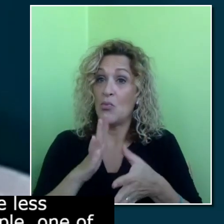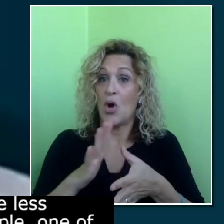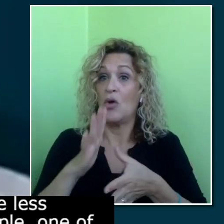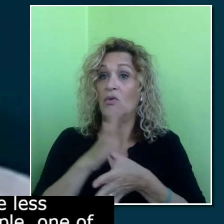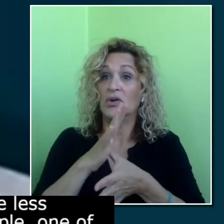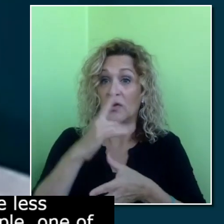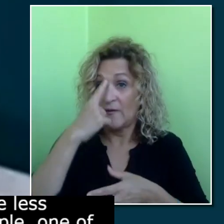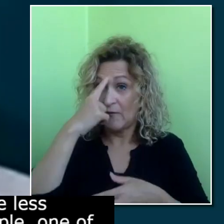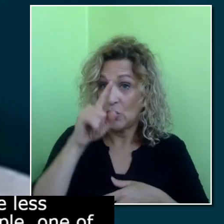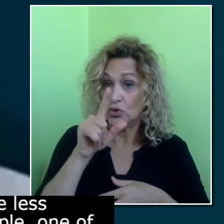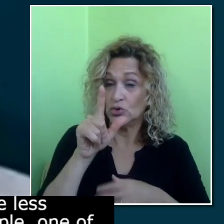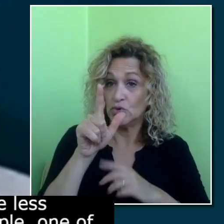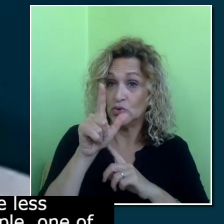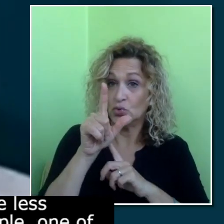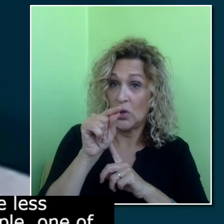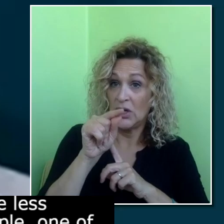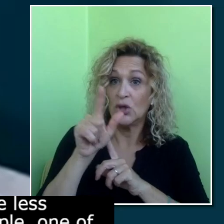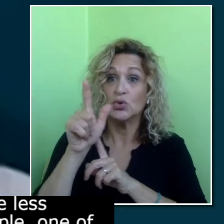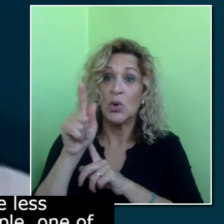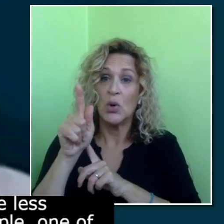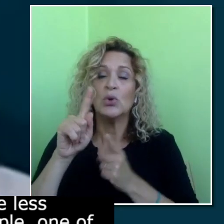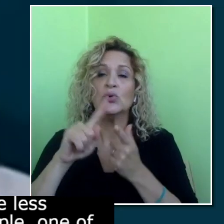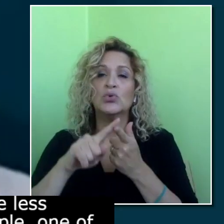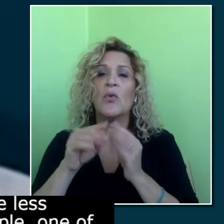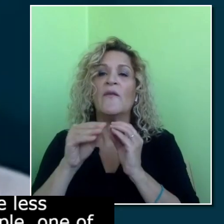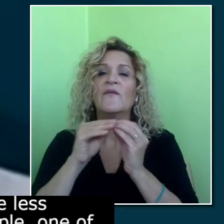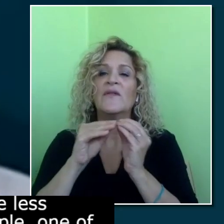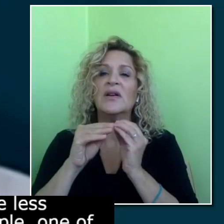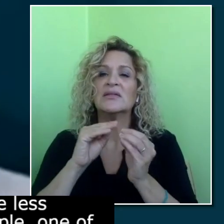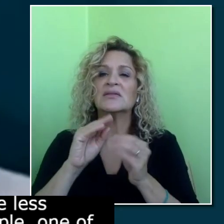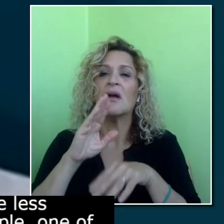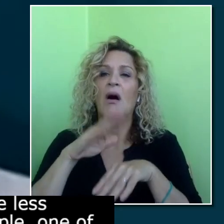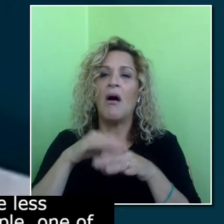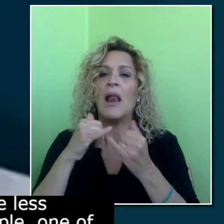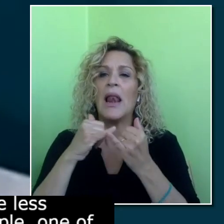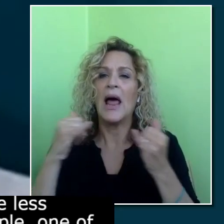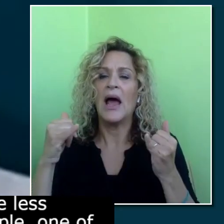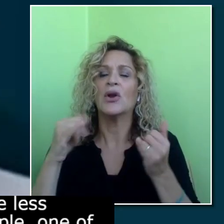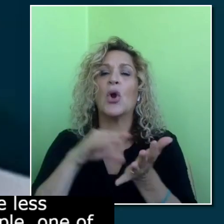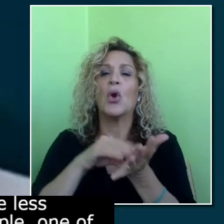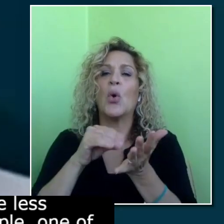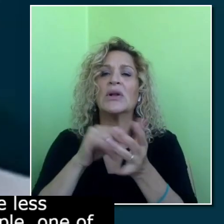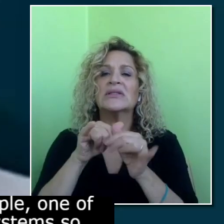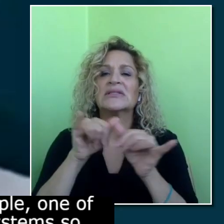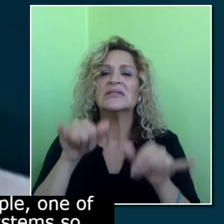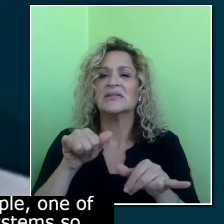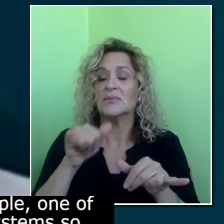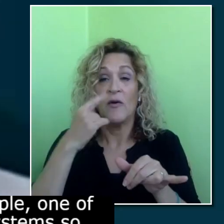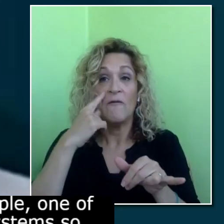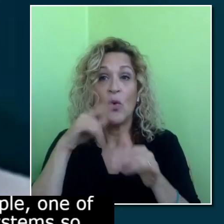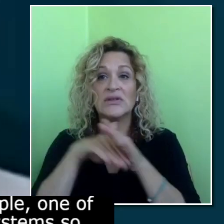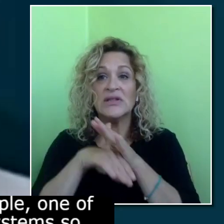fix our online learning systems so that they are finally accessible to everybody who might want